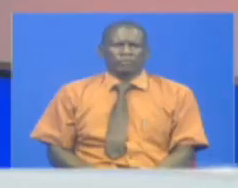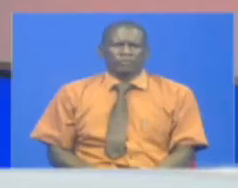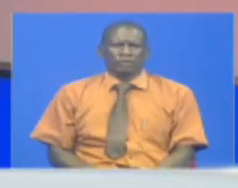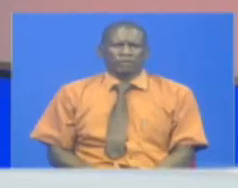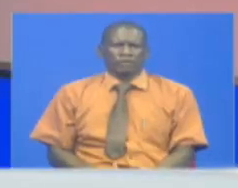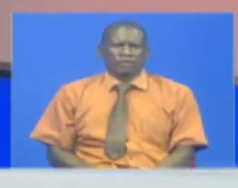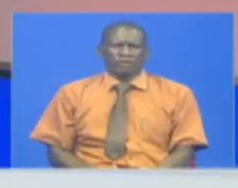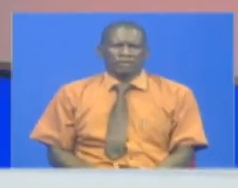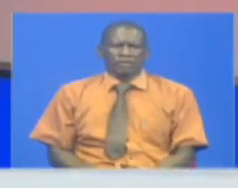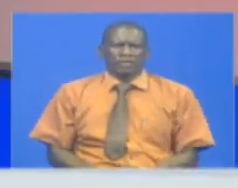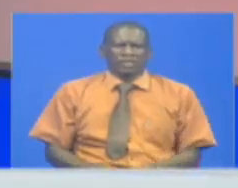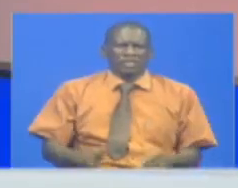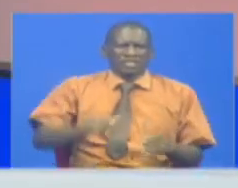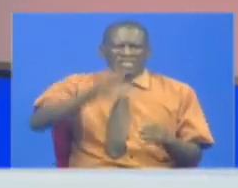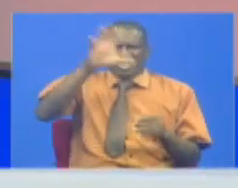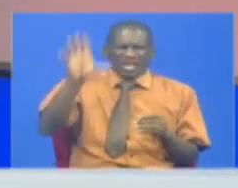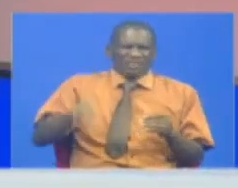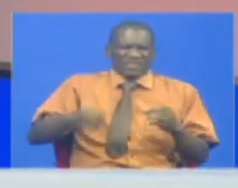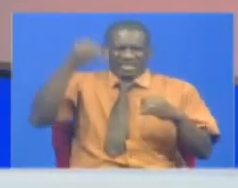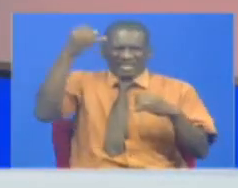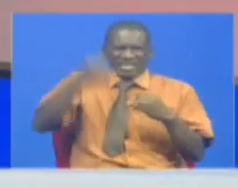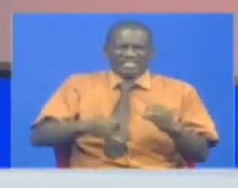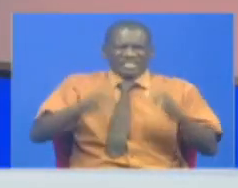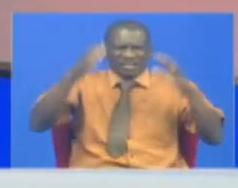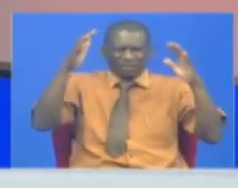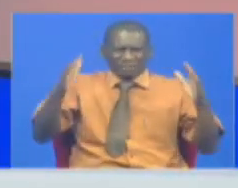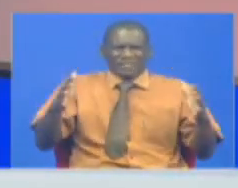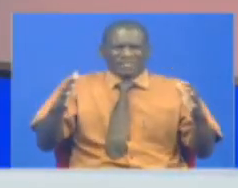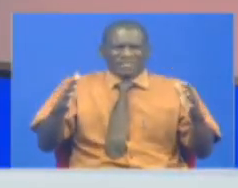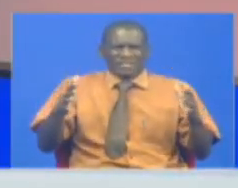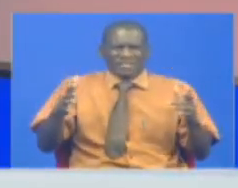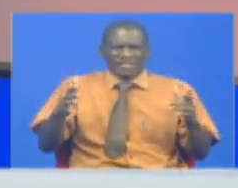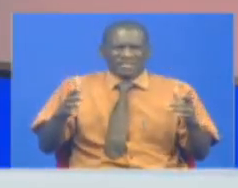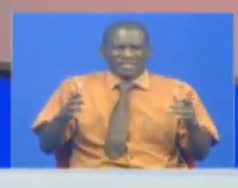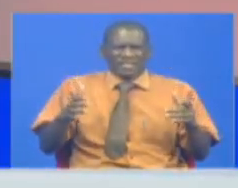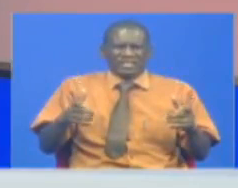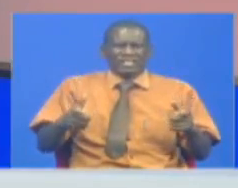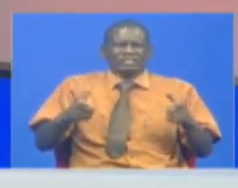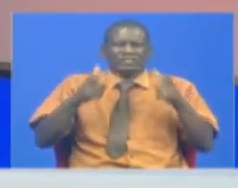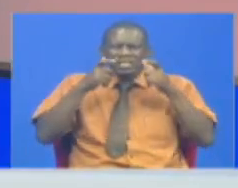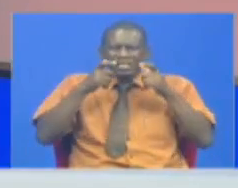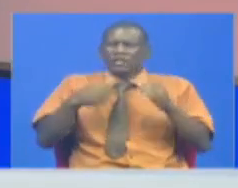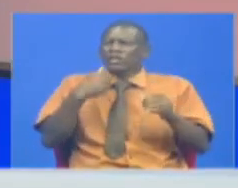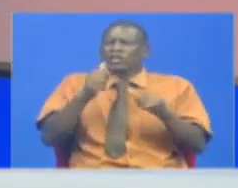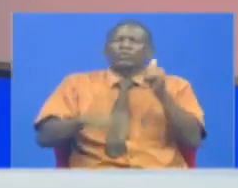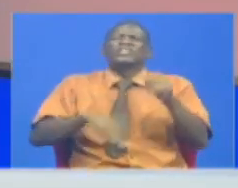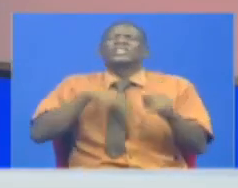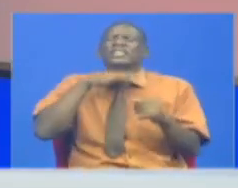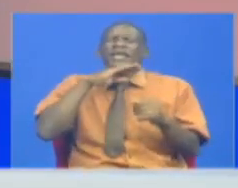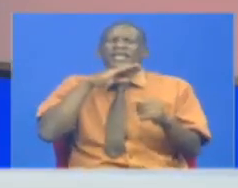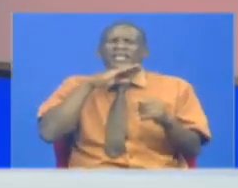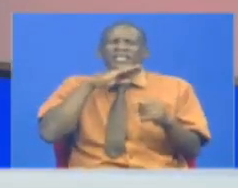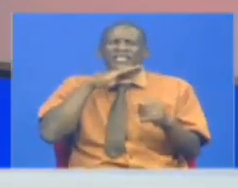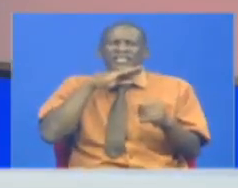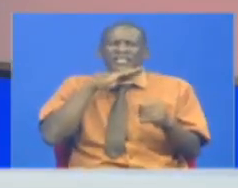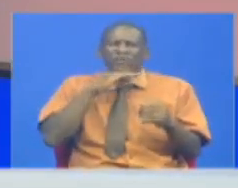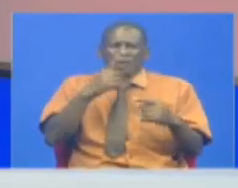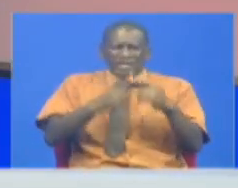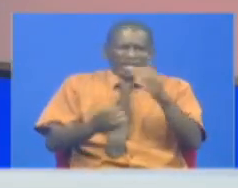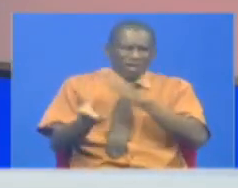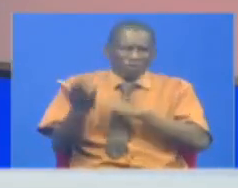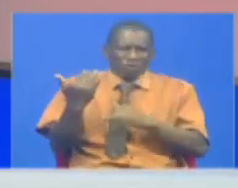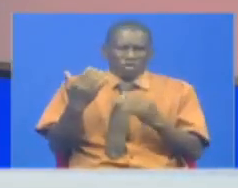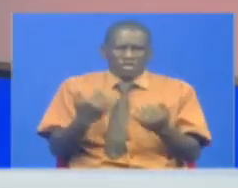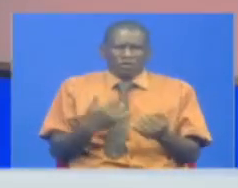Of Africa's last and largest tuskers, Tim the elephant, who died from natural causes earlier in the year, is set to go